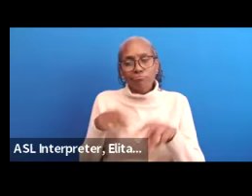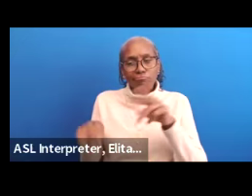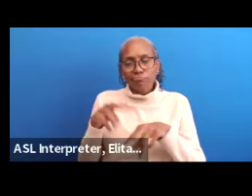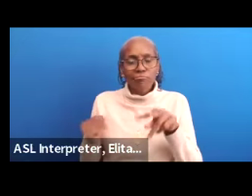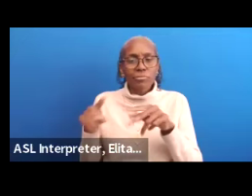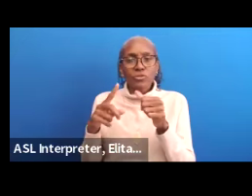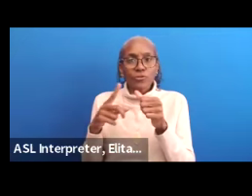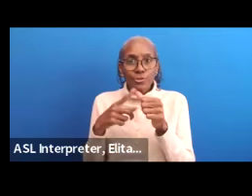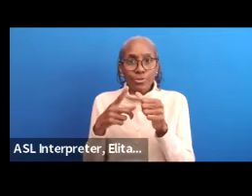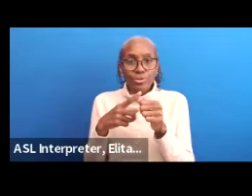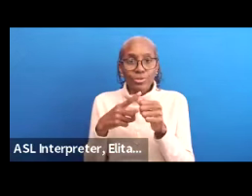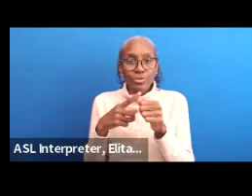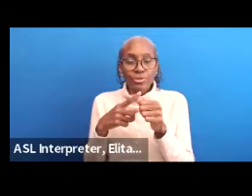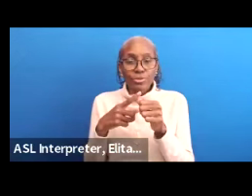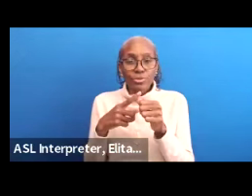is,